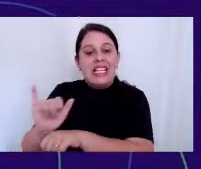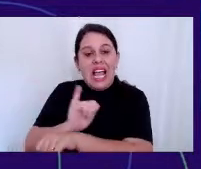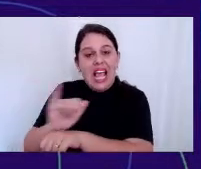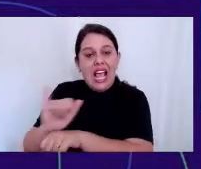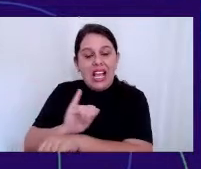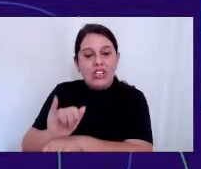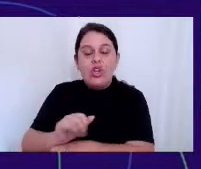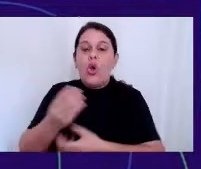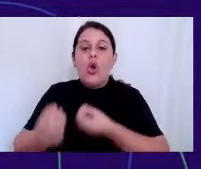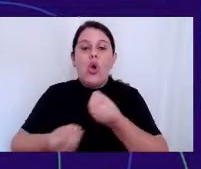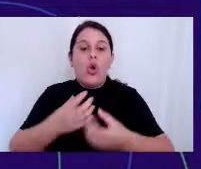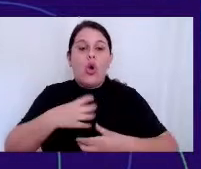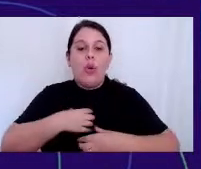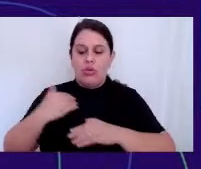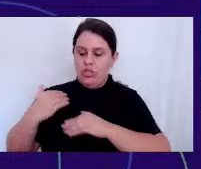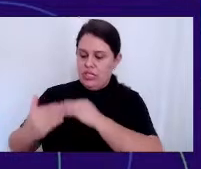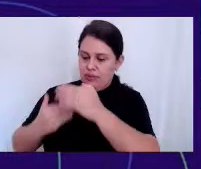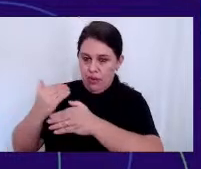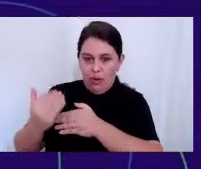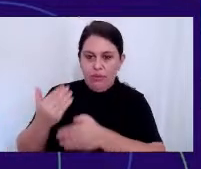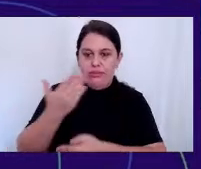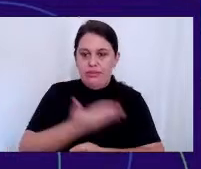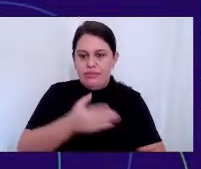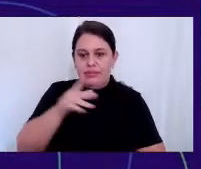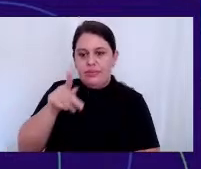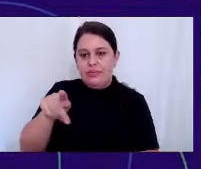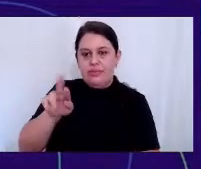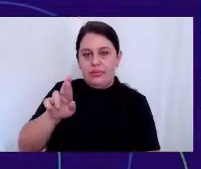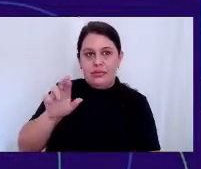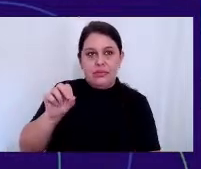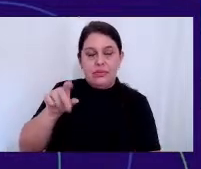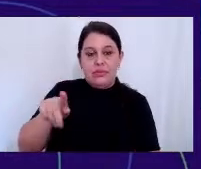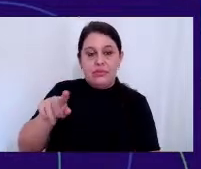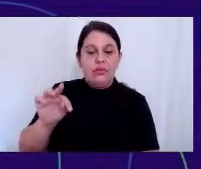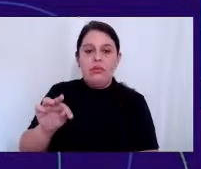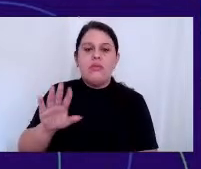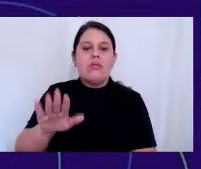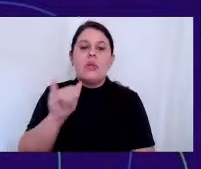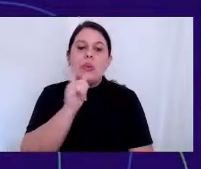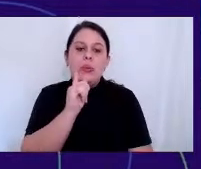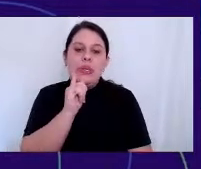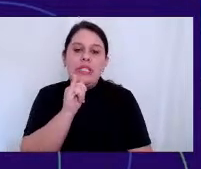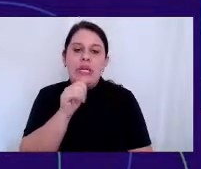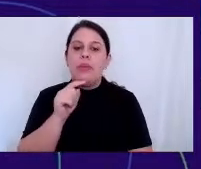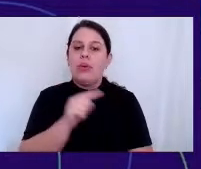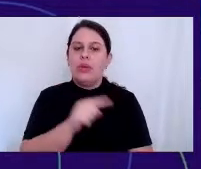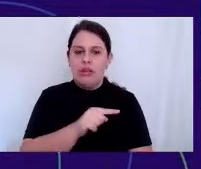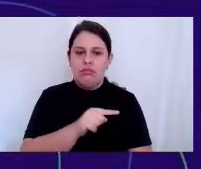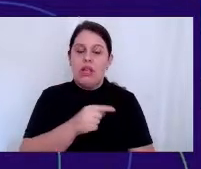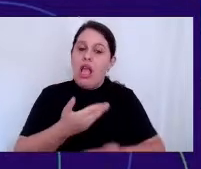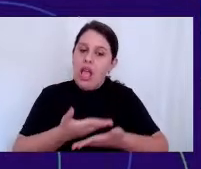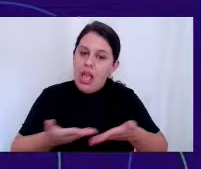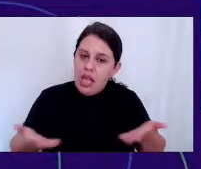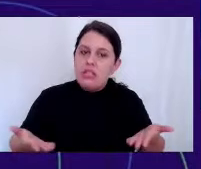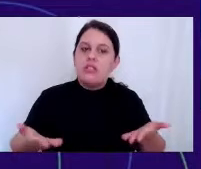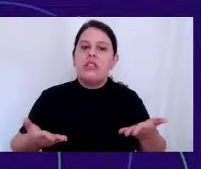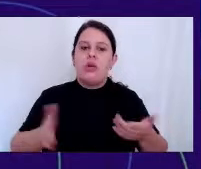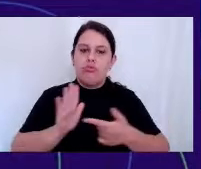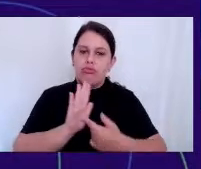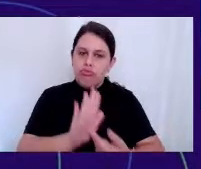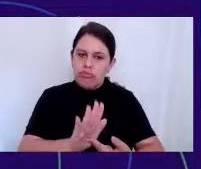this with an example in this workshop, so this is a prompt I gave ChatGPT, right? Give me an example of a complaint